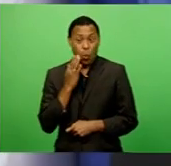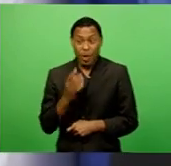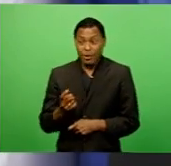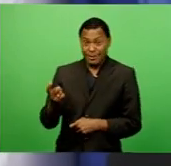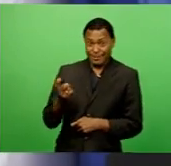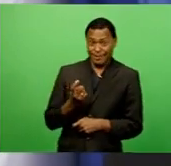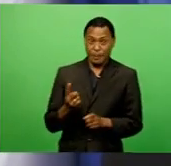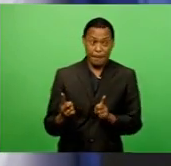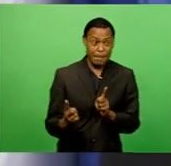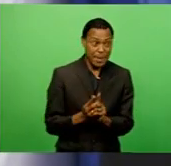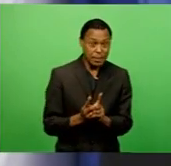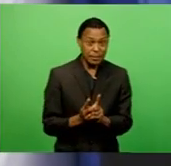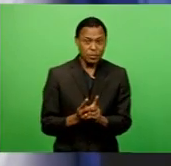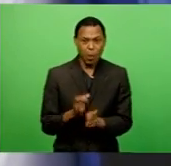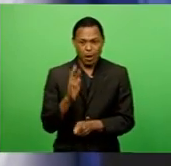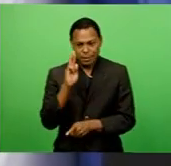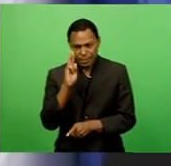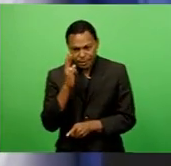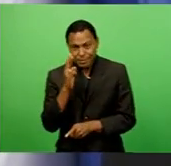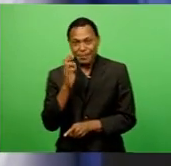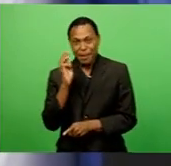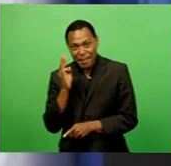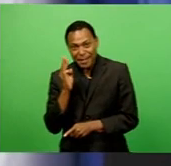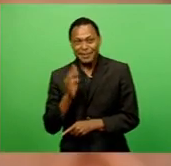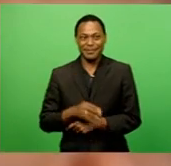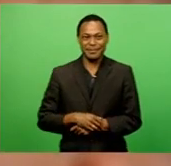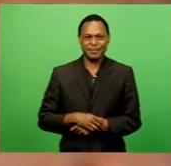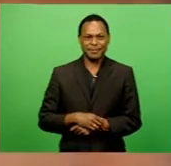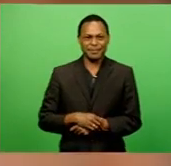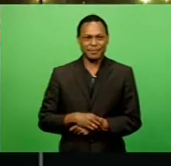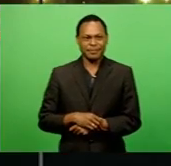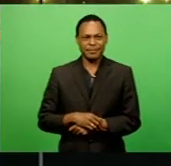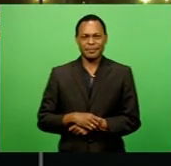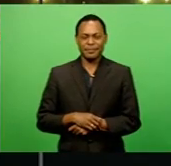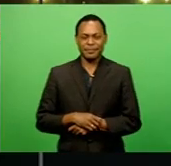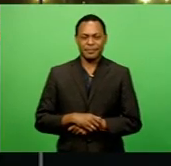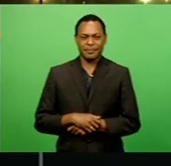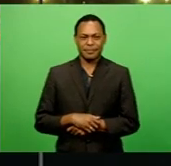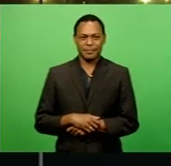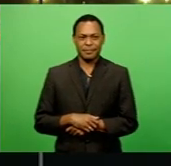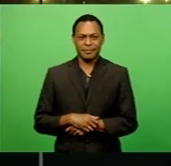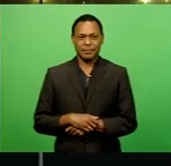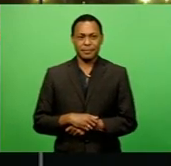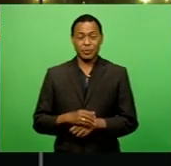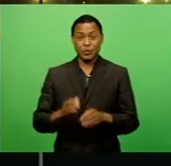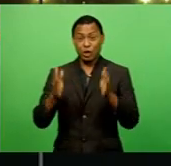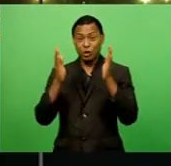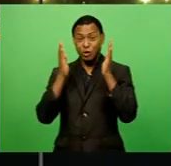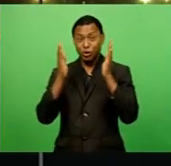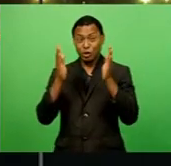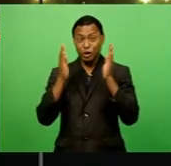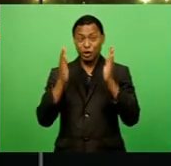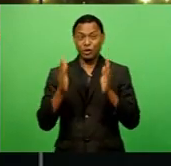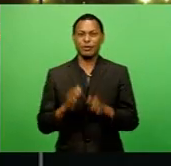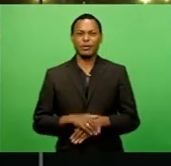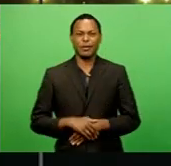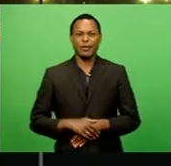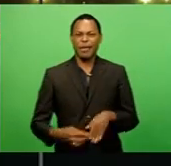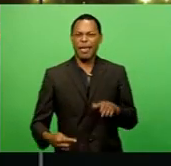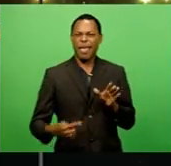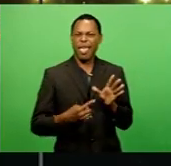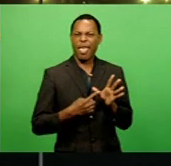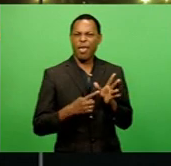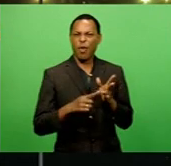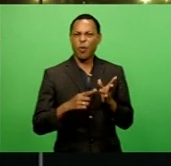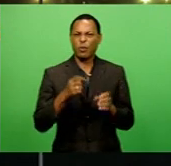you, sirs and madam, irrespective of the status. Church members of Victory Assemblies of God